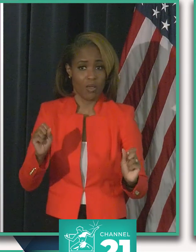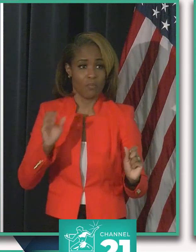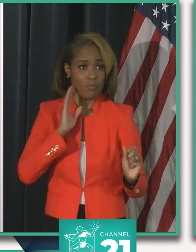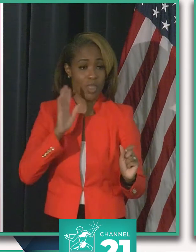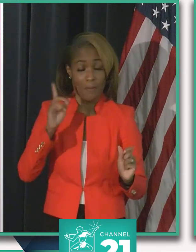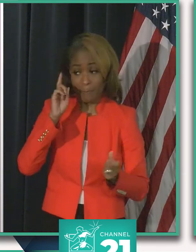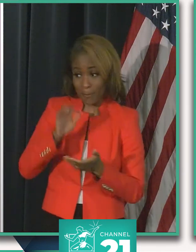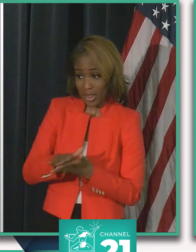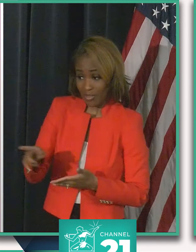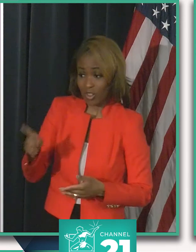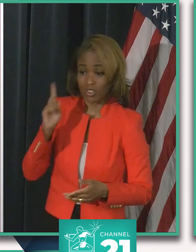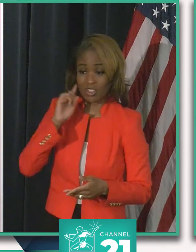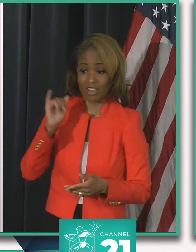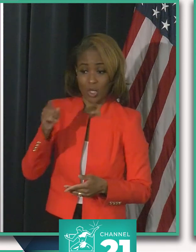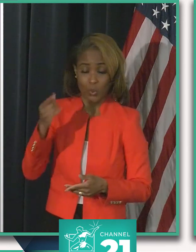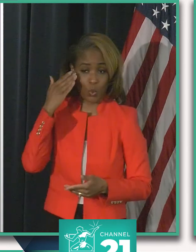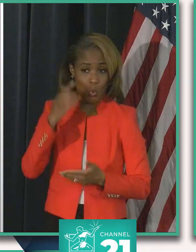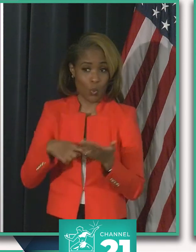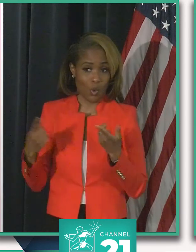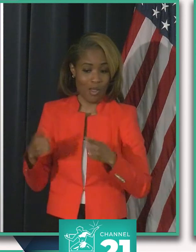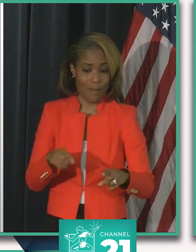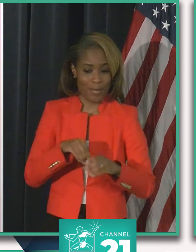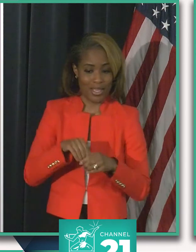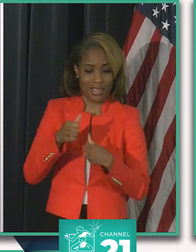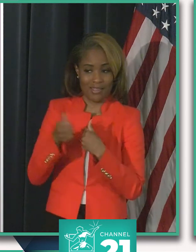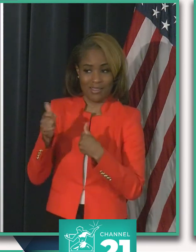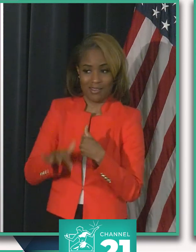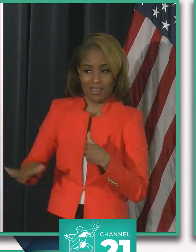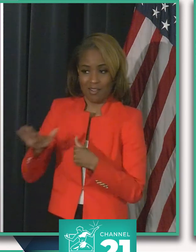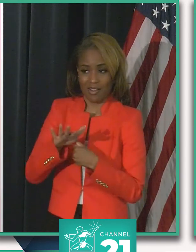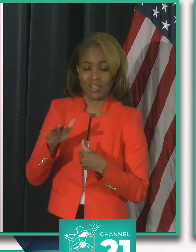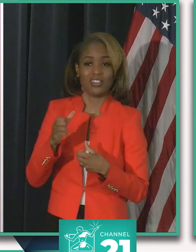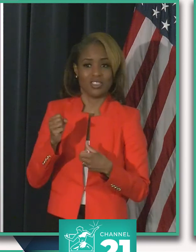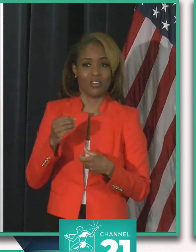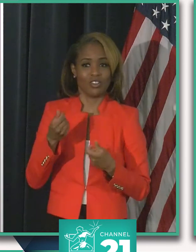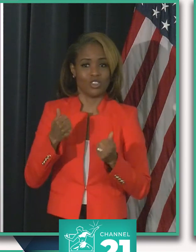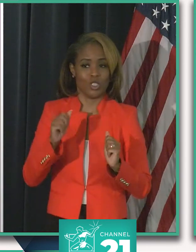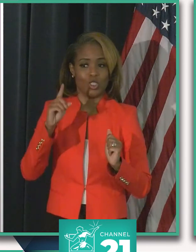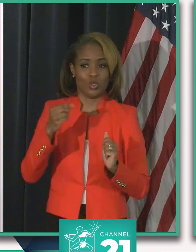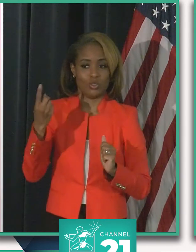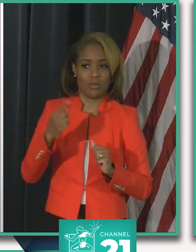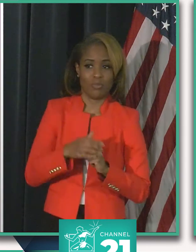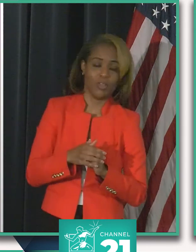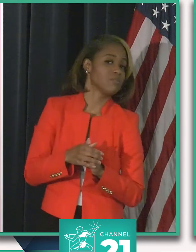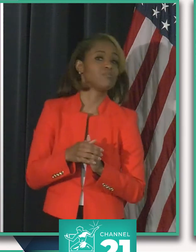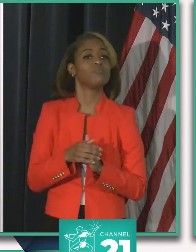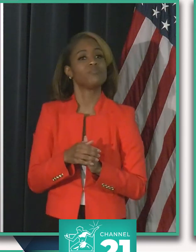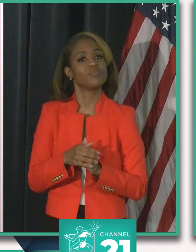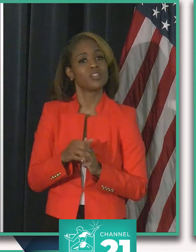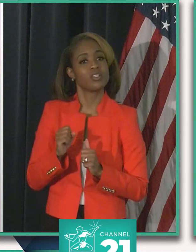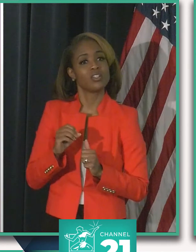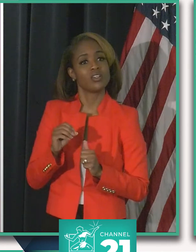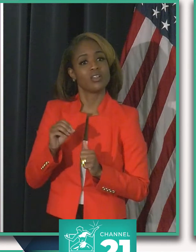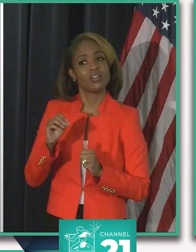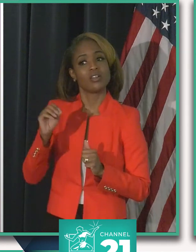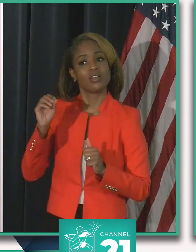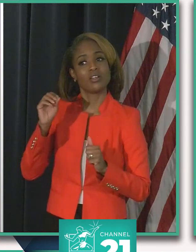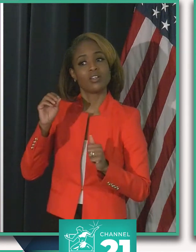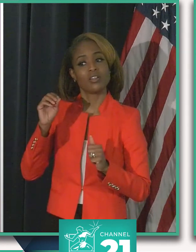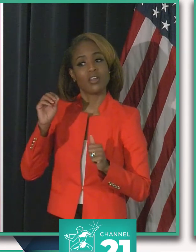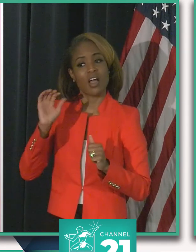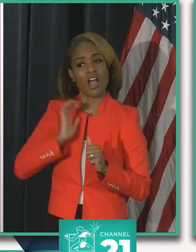I believe you. You sound like you know what's going on in your neighborhood. So we're going to see if we can't do something to tighten the enforcement. Miss Polly Cheeks, you know, she's our president. So